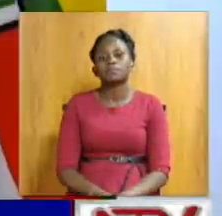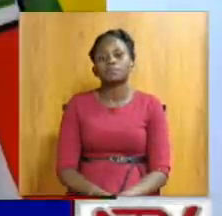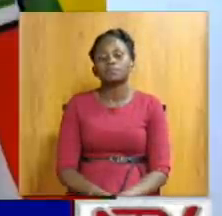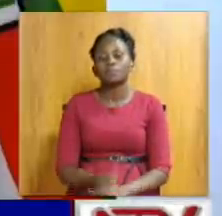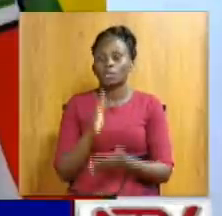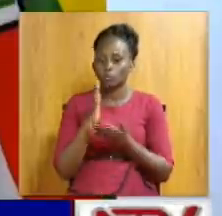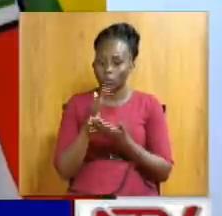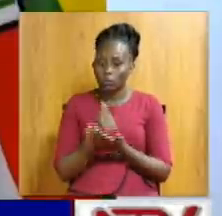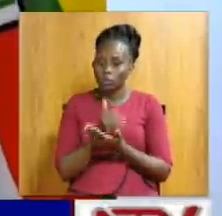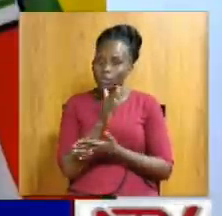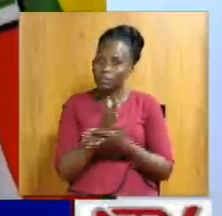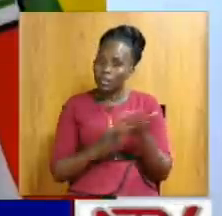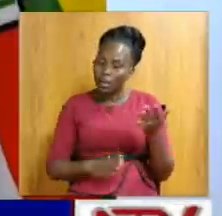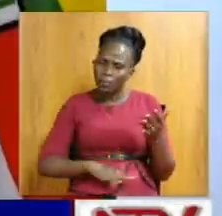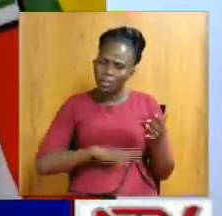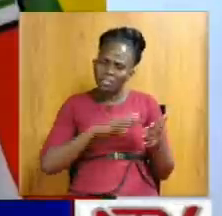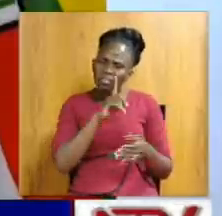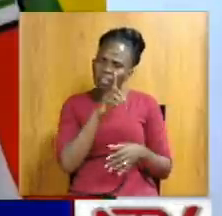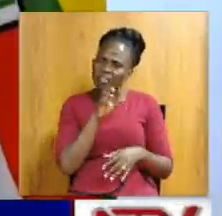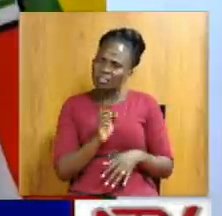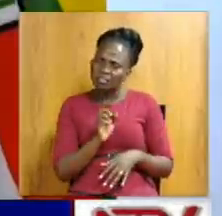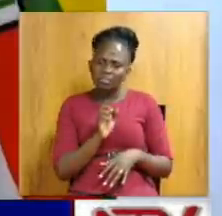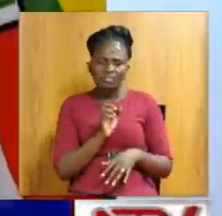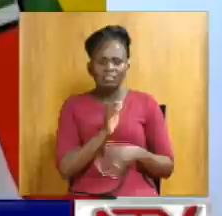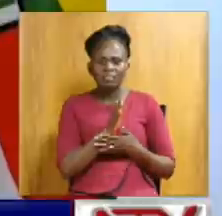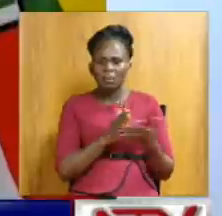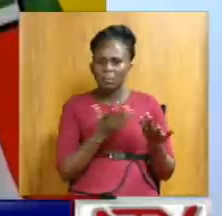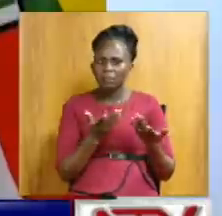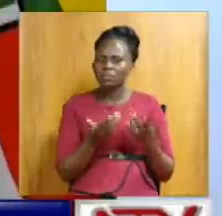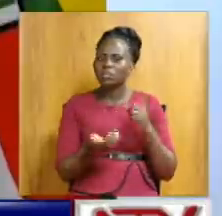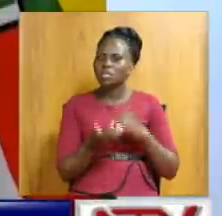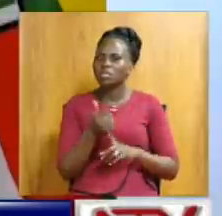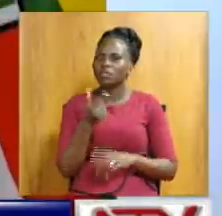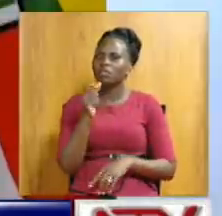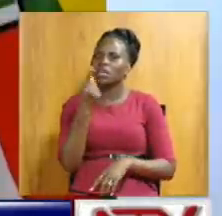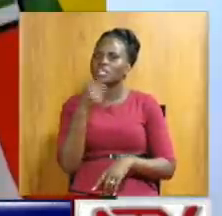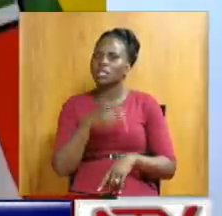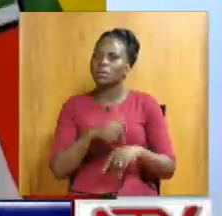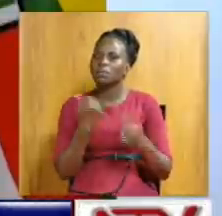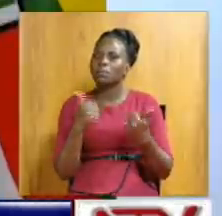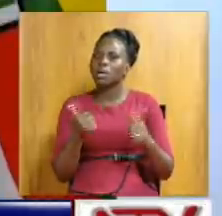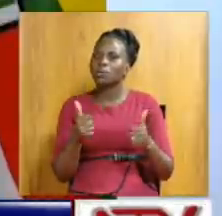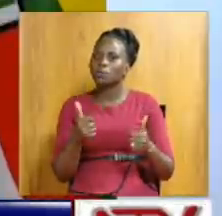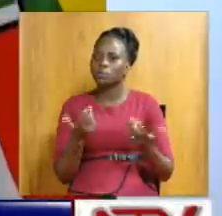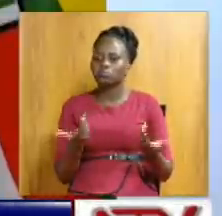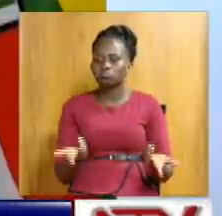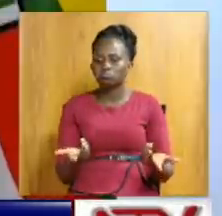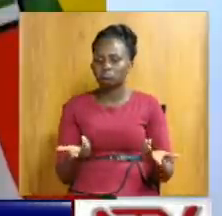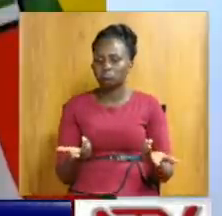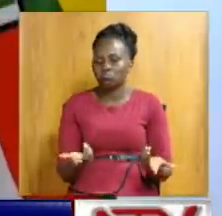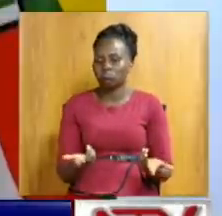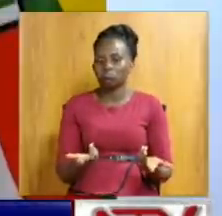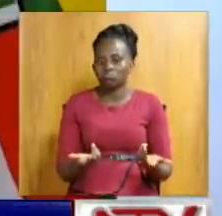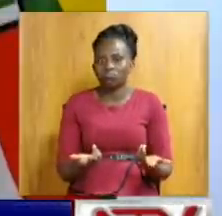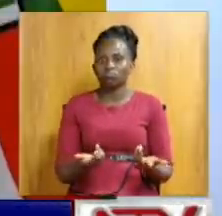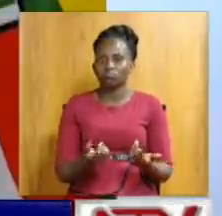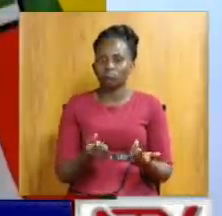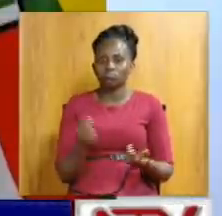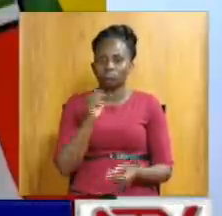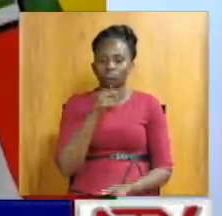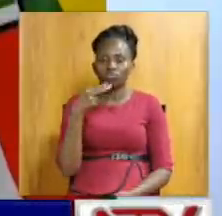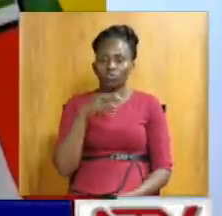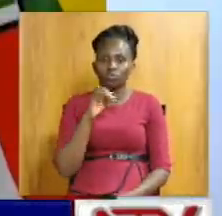because some of the 18-year-olds may not have even had the first shot. I'm also talking your language, short